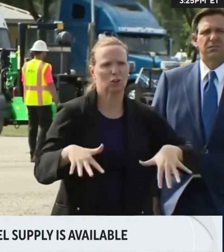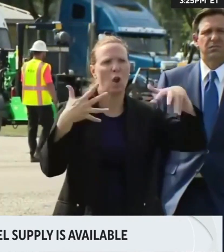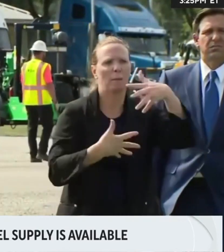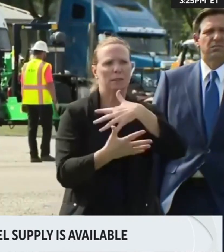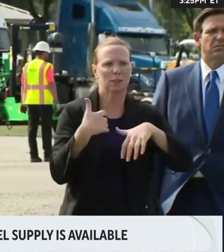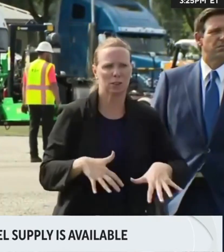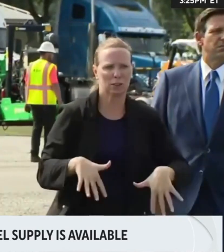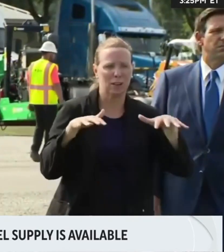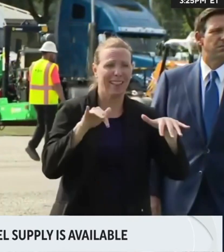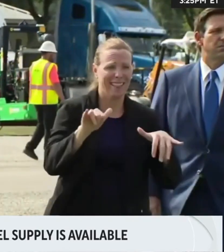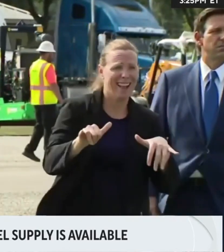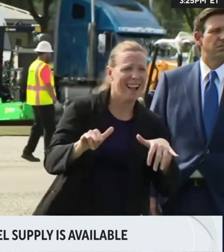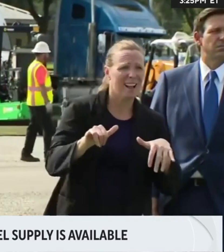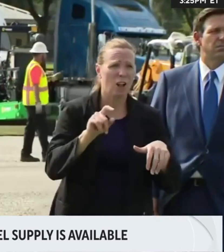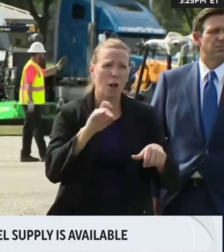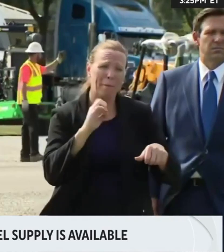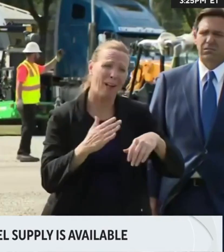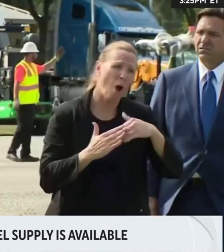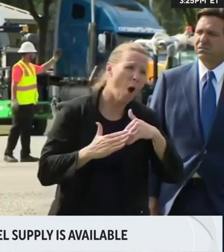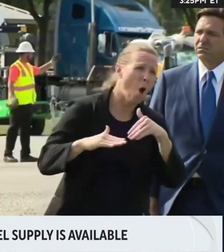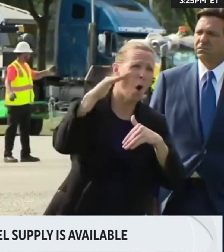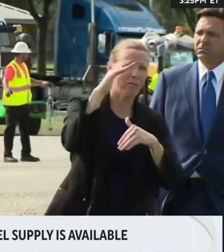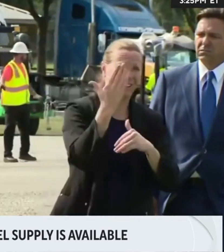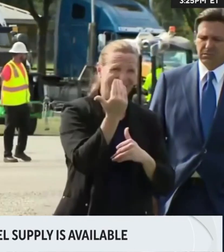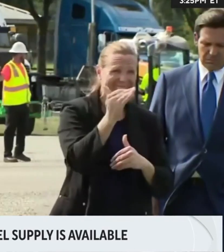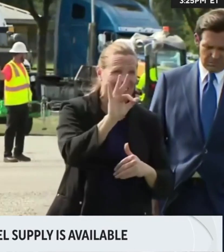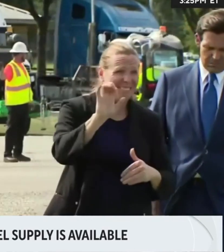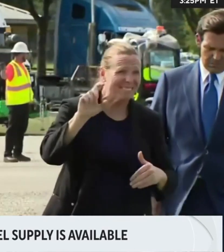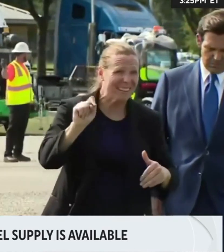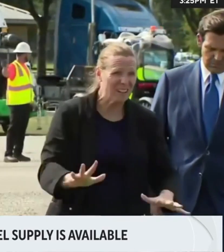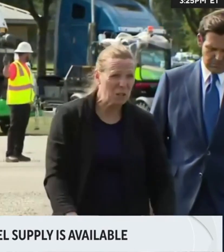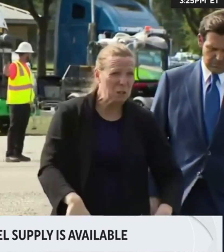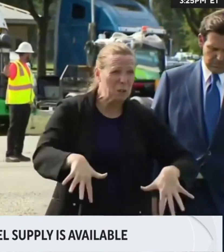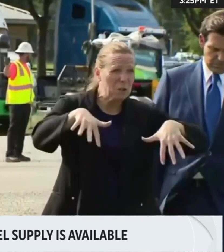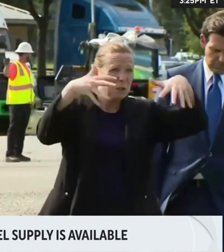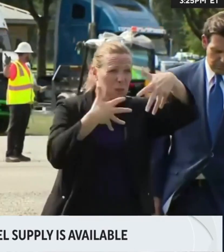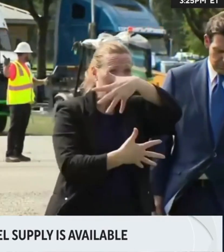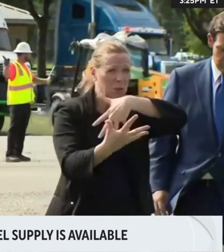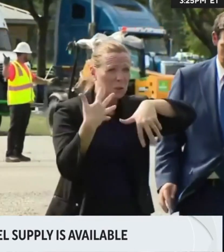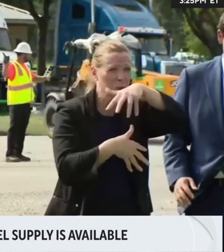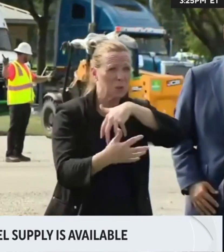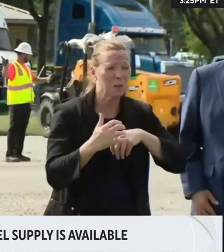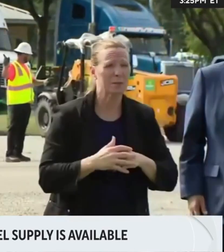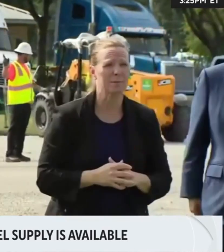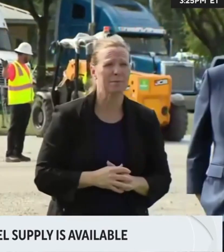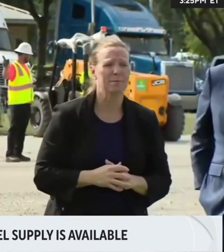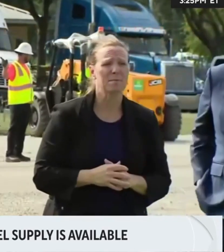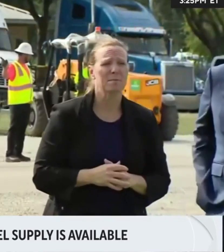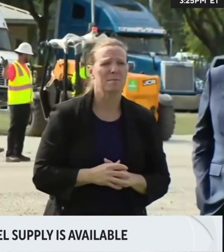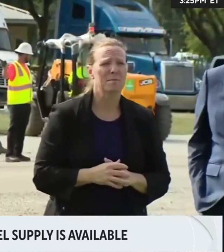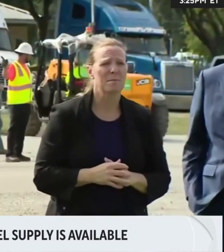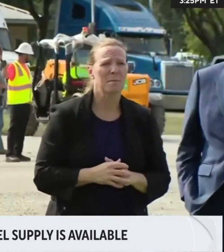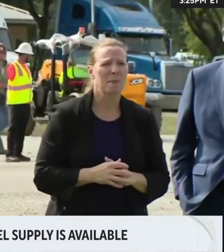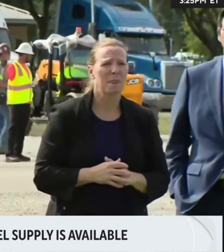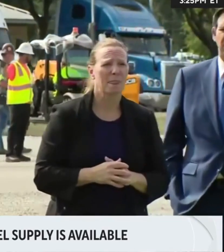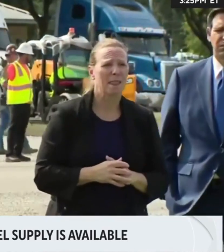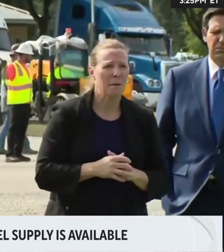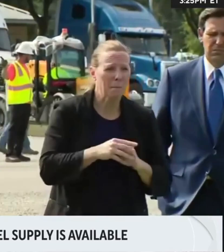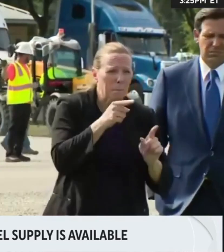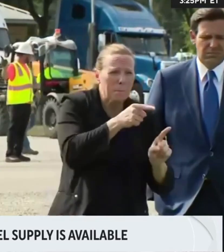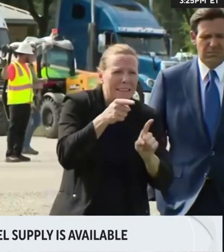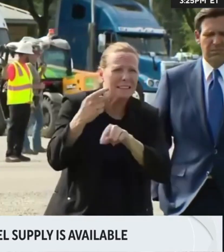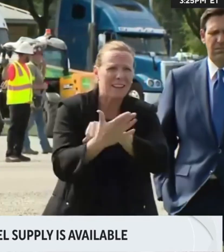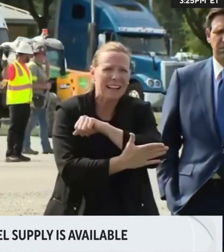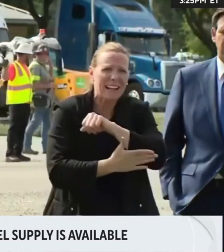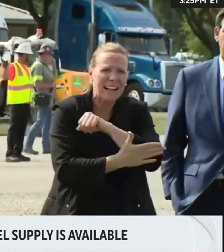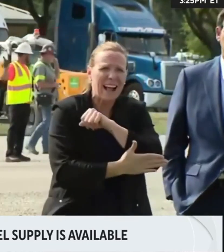by using highway patrol to deliver it faster. He said the state has 268,000 gallons of diesel, 110,000 gallons of regular